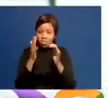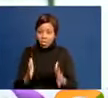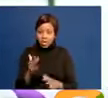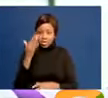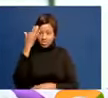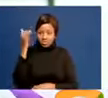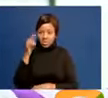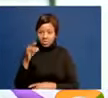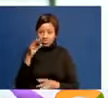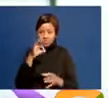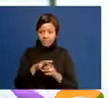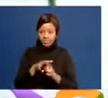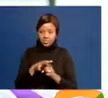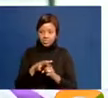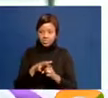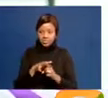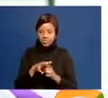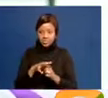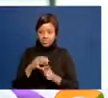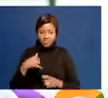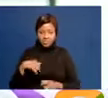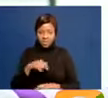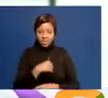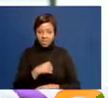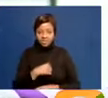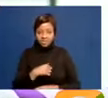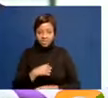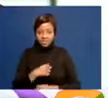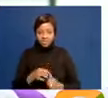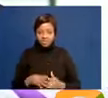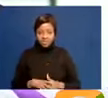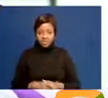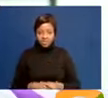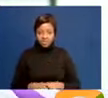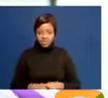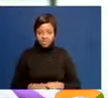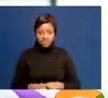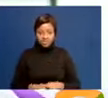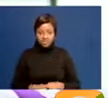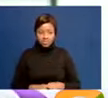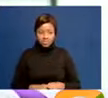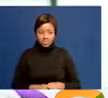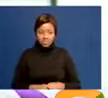sasa muona Papa Francis Atwoli amerudi ako kwa line na anasupport rais wetu William Samoei Ruto.